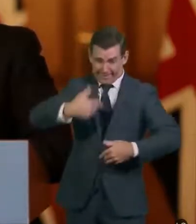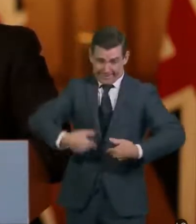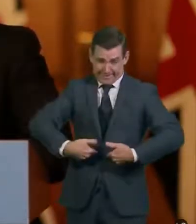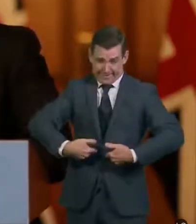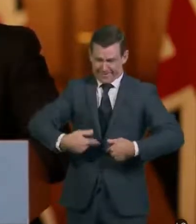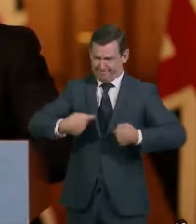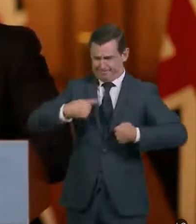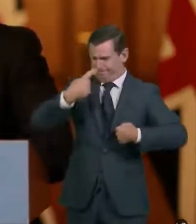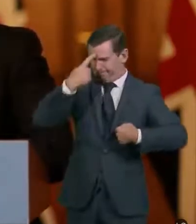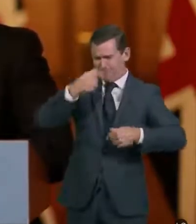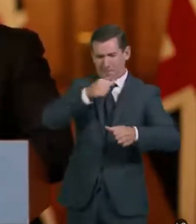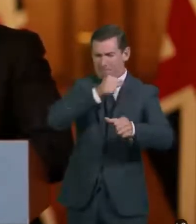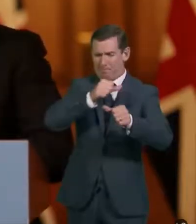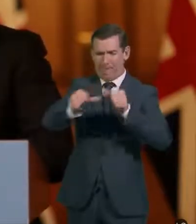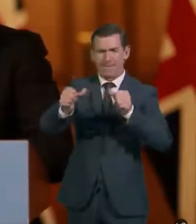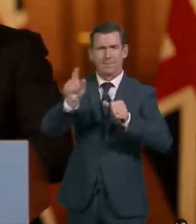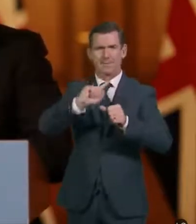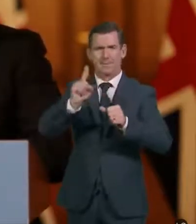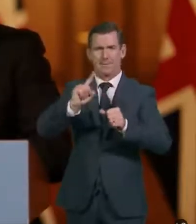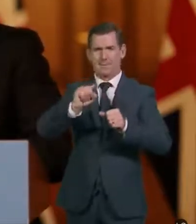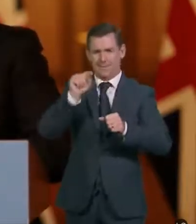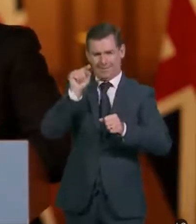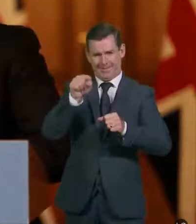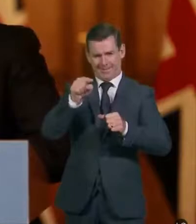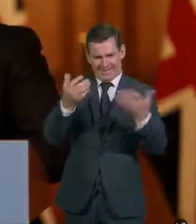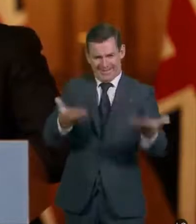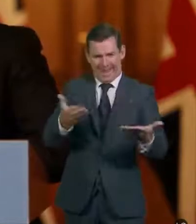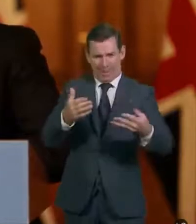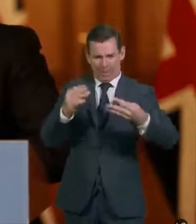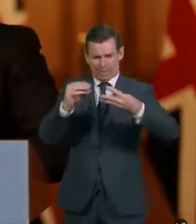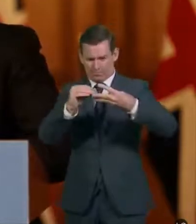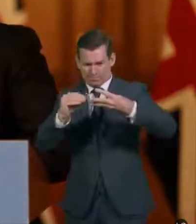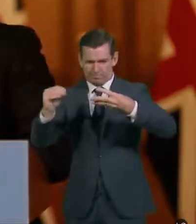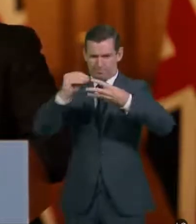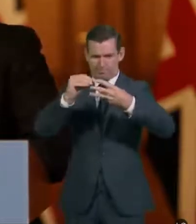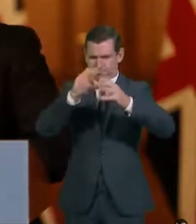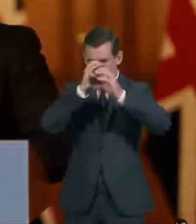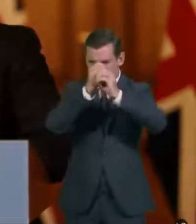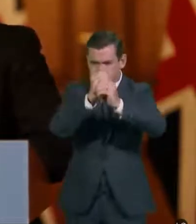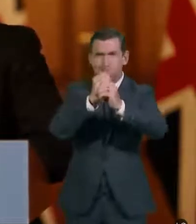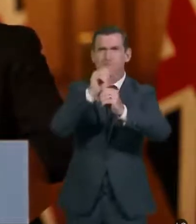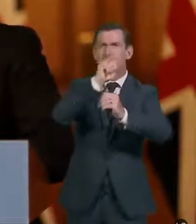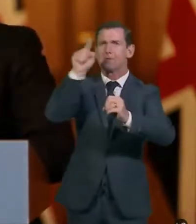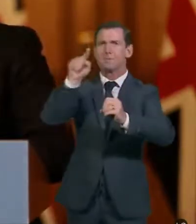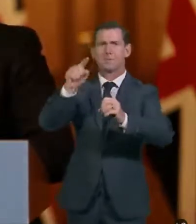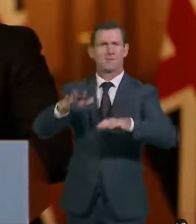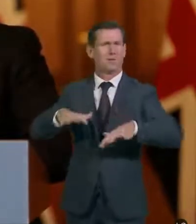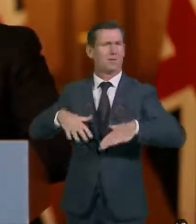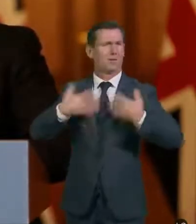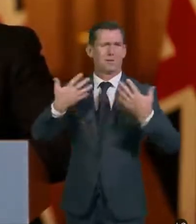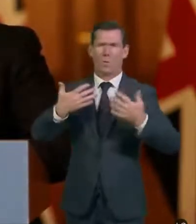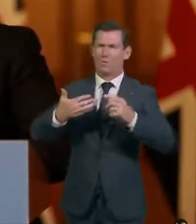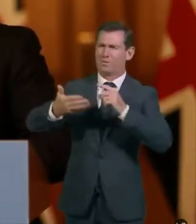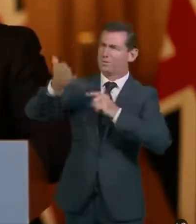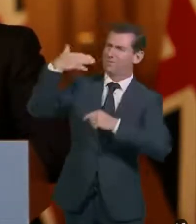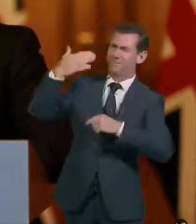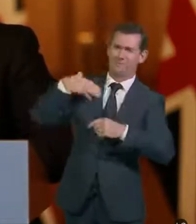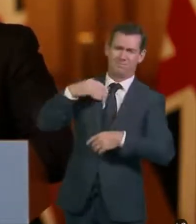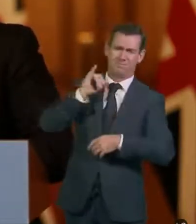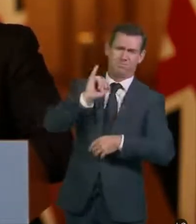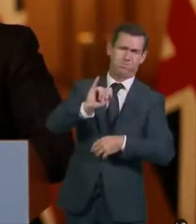route now than to go back to the bad old days of, or the most difficult period